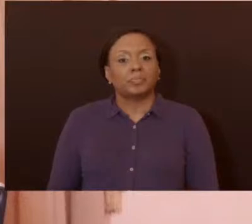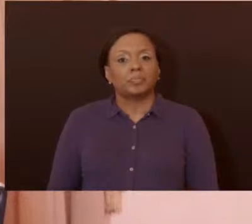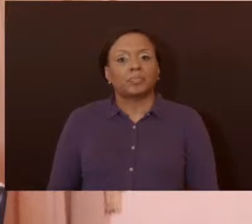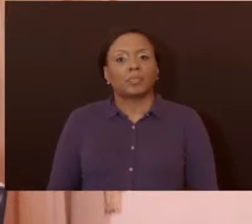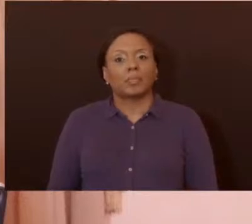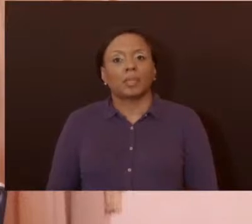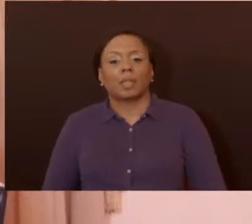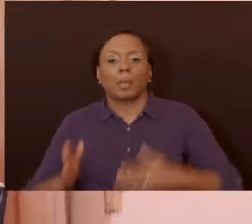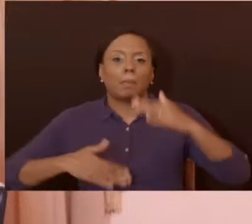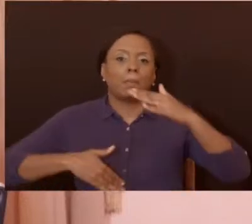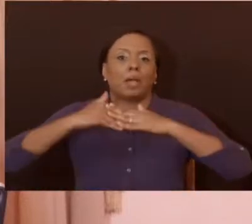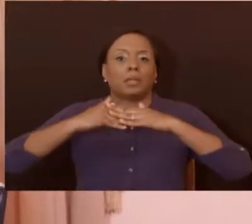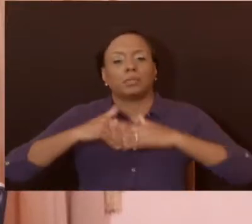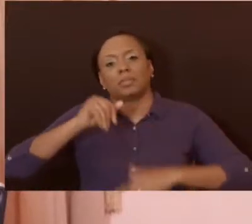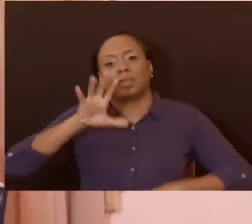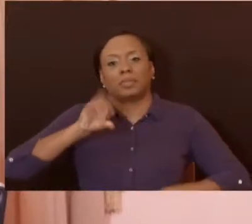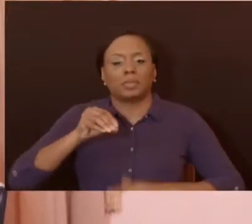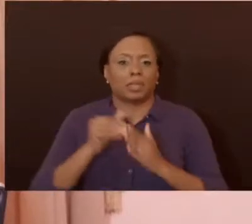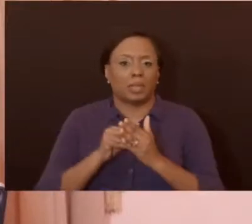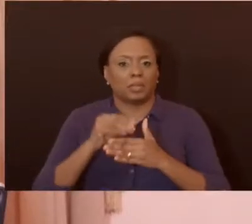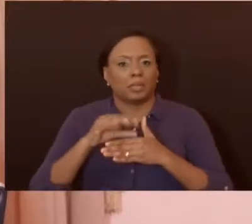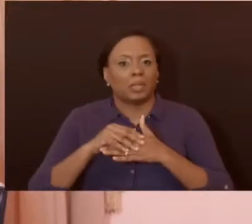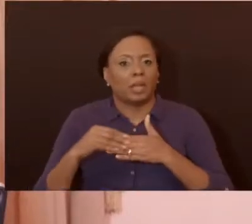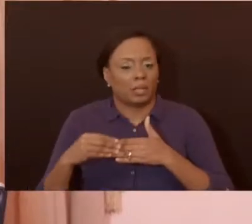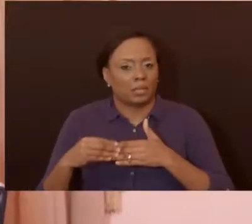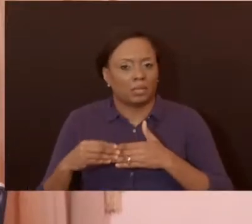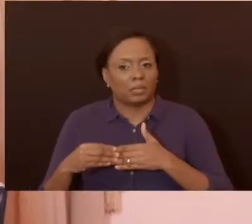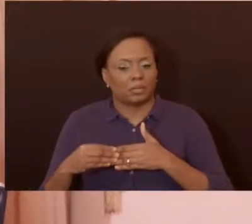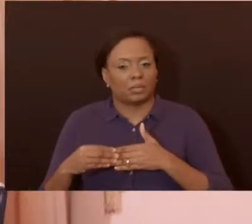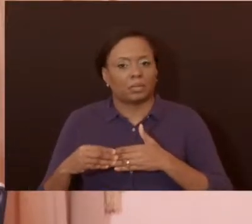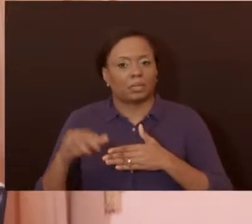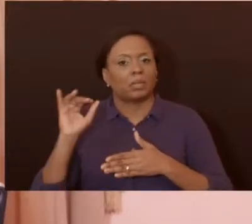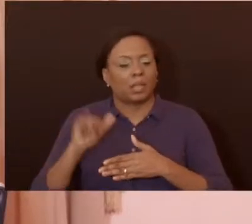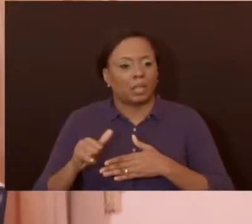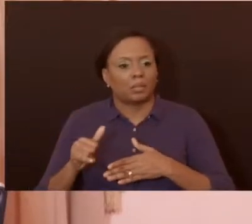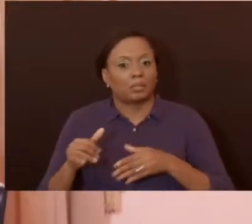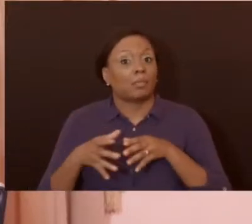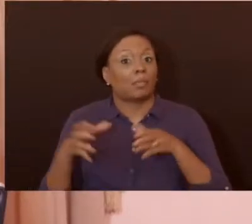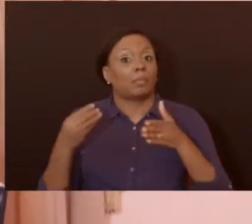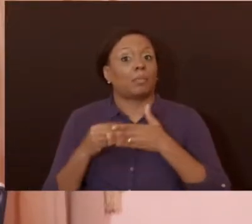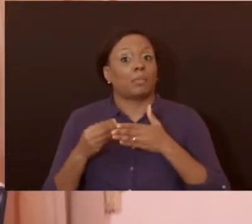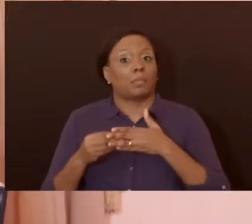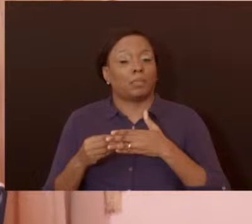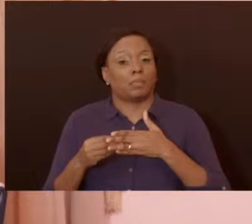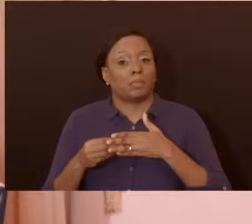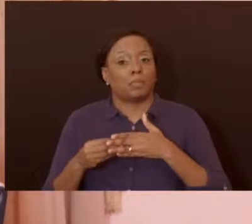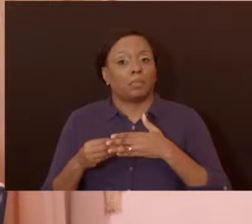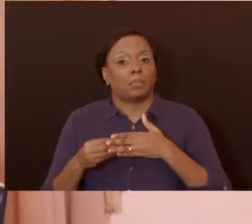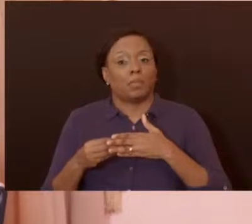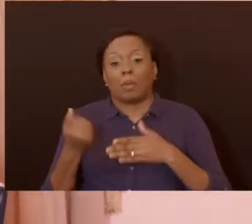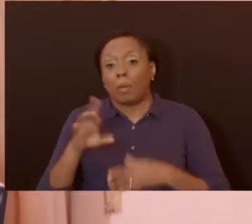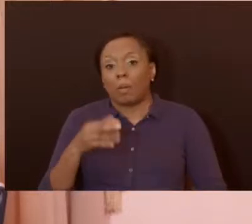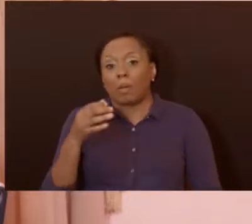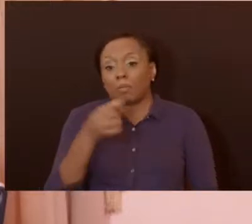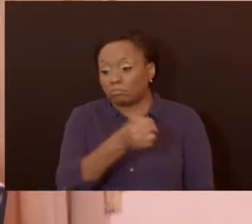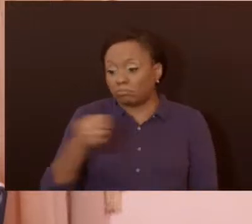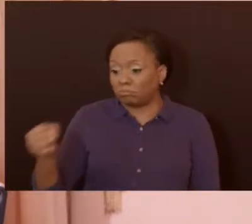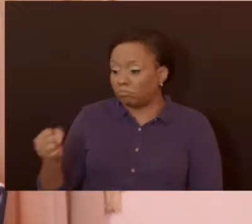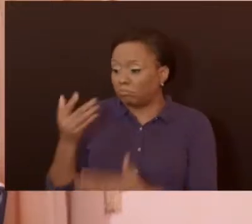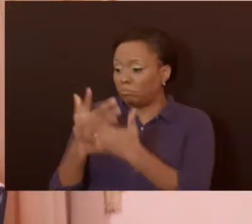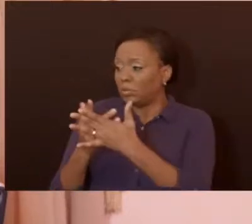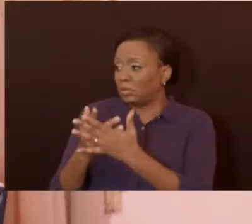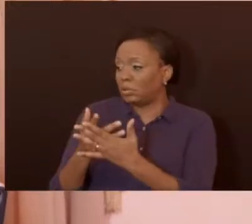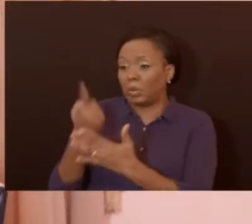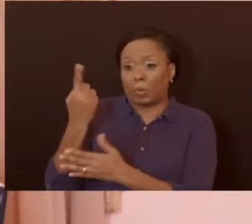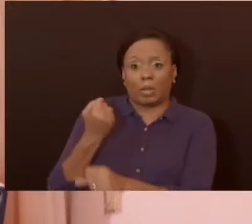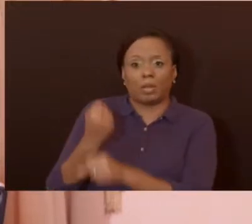maximum penalty, $50,000, is certainly a significant penalty. The maximum penalty of a year imprisonment for COVID violation, that